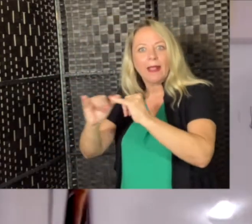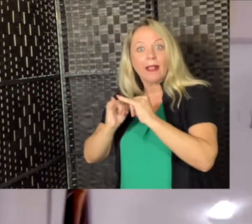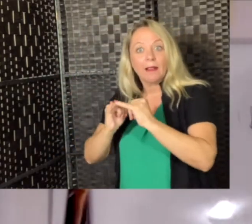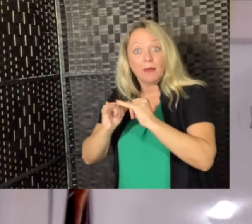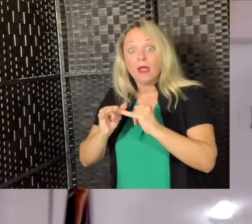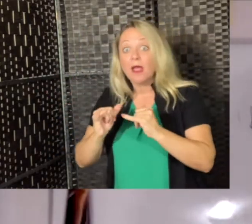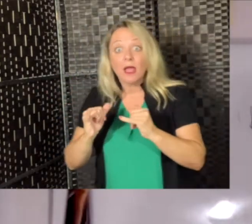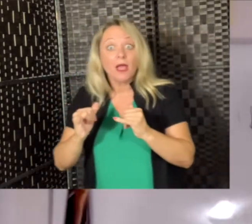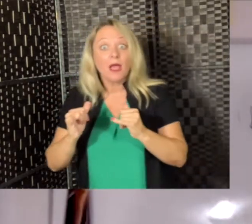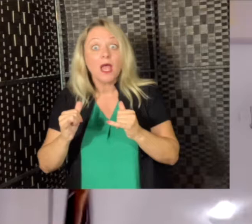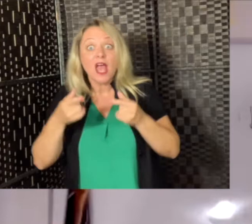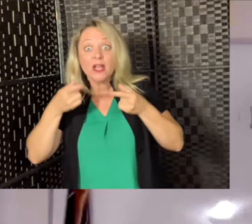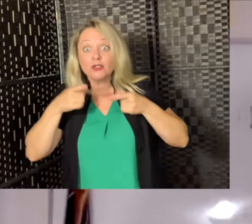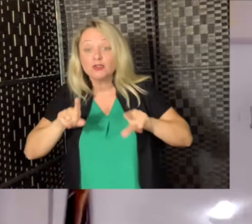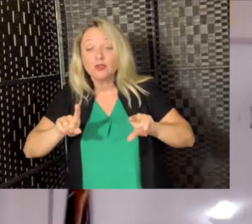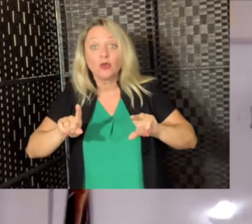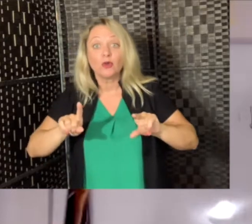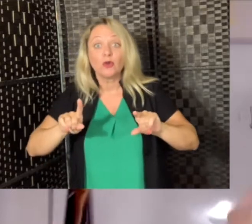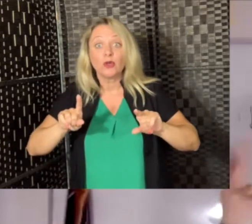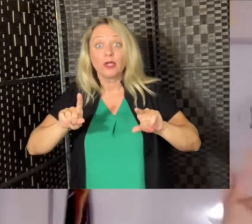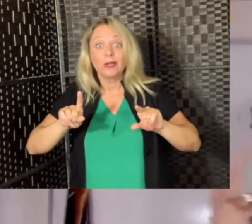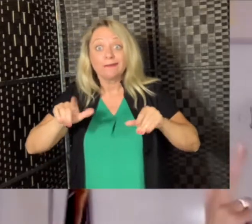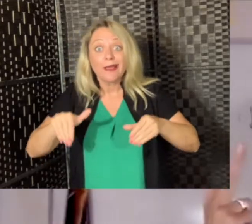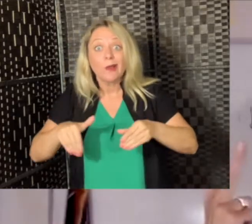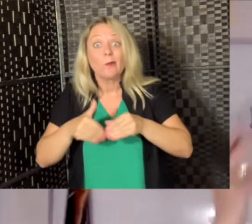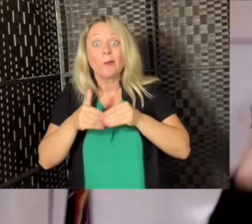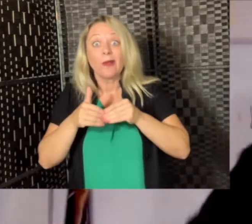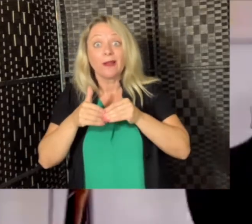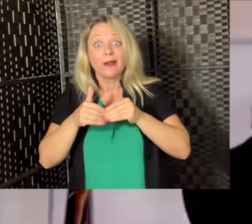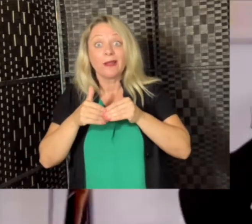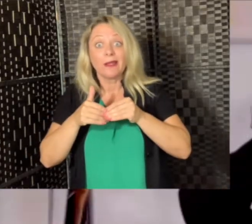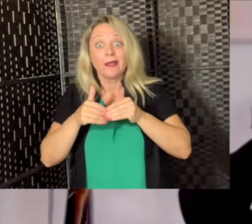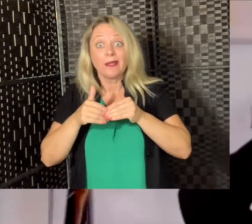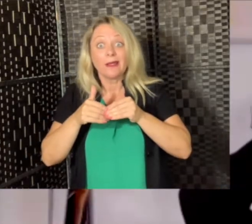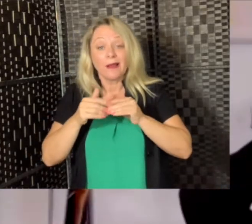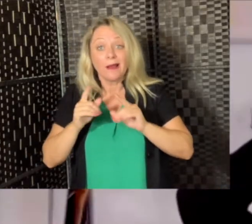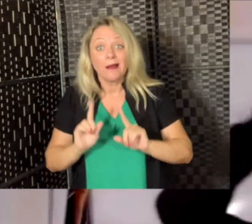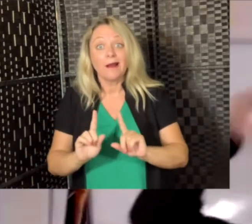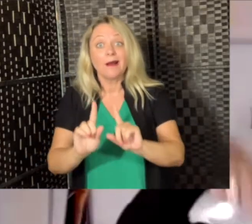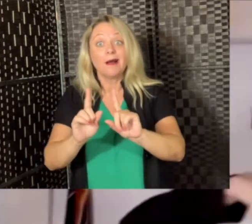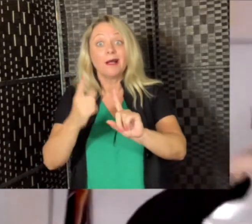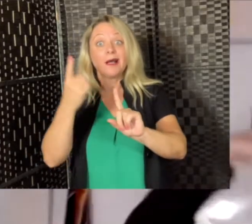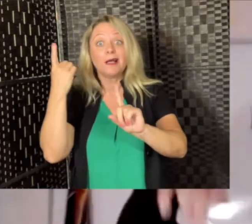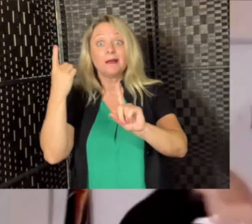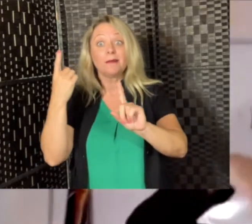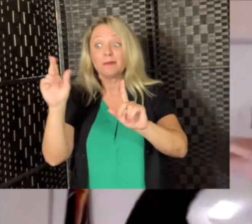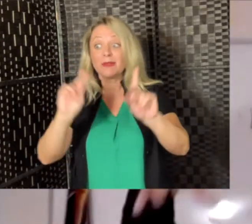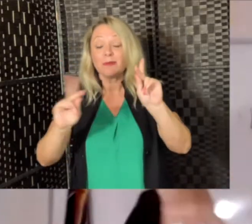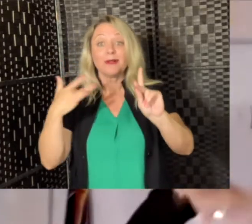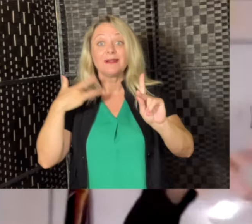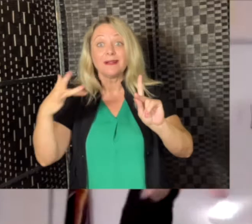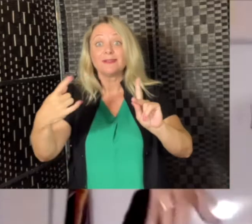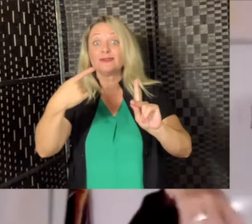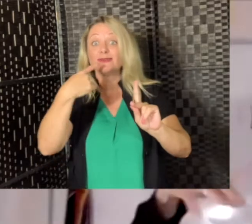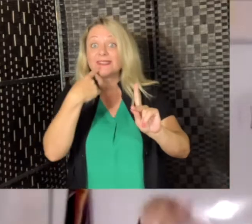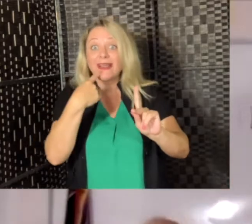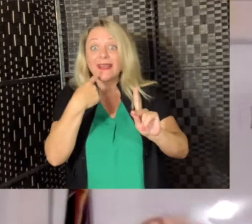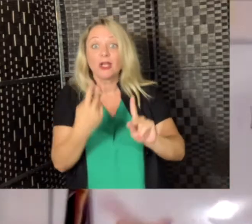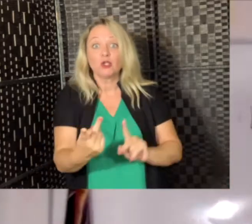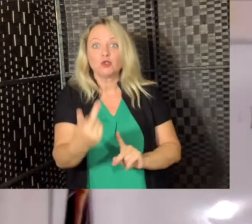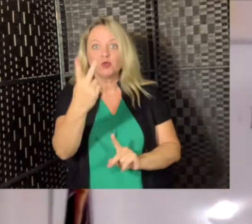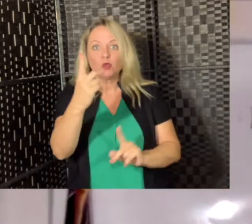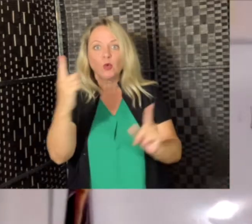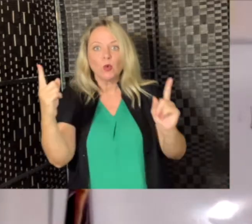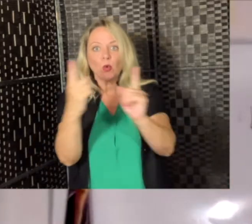some partnership ceremonies, the two worlds become one. So it's reinforced in lots